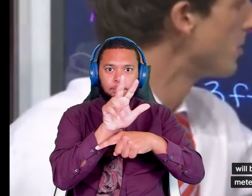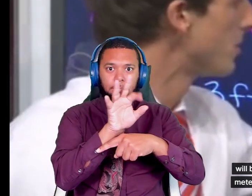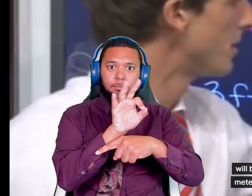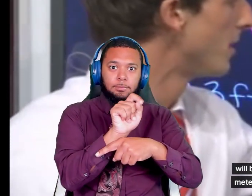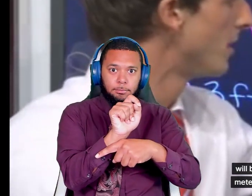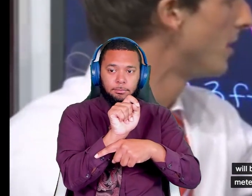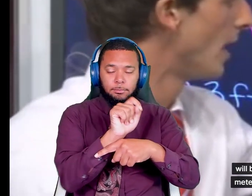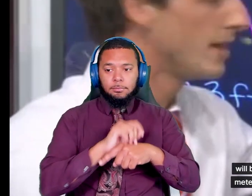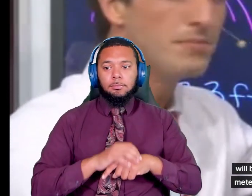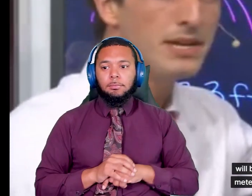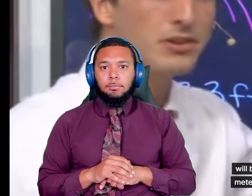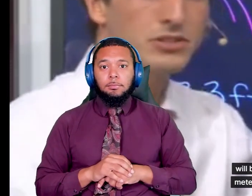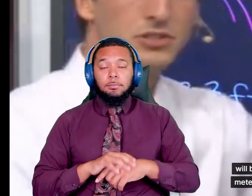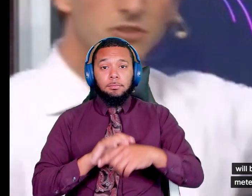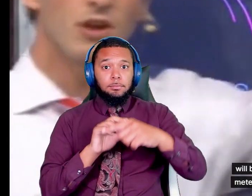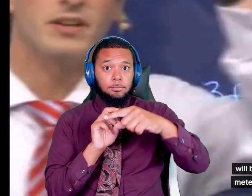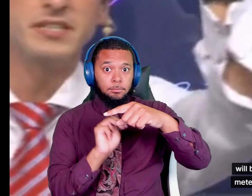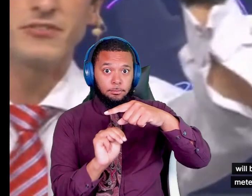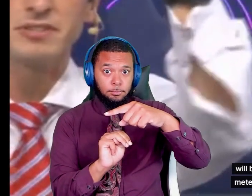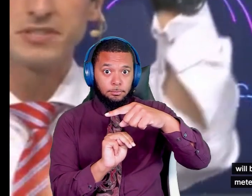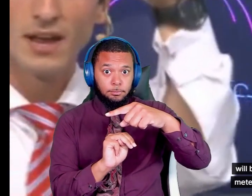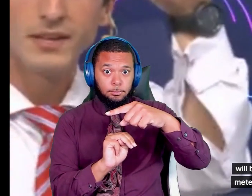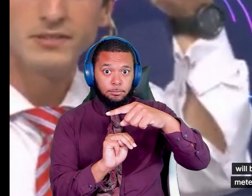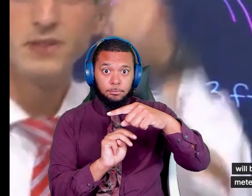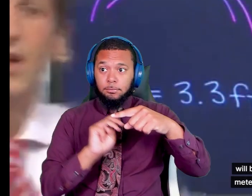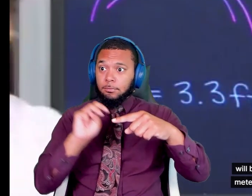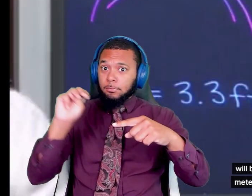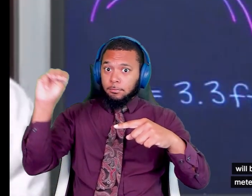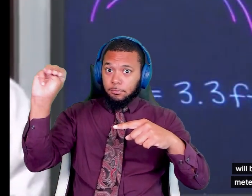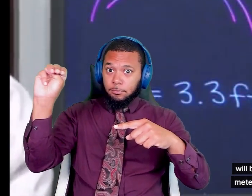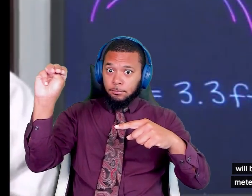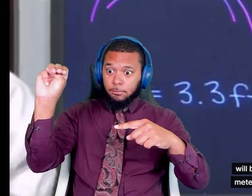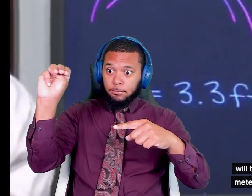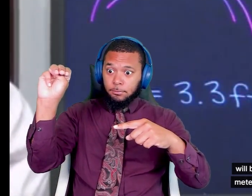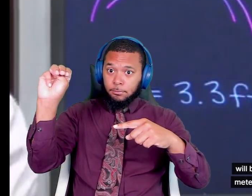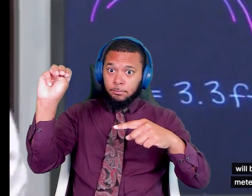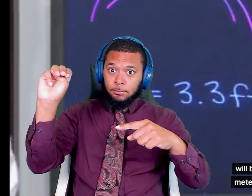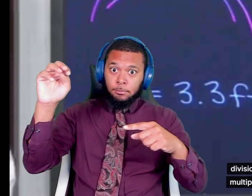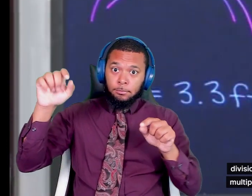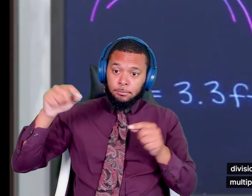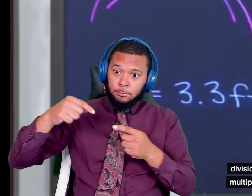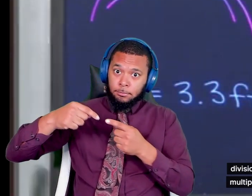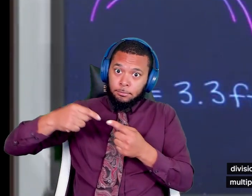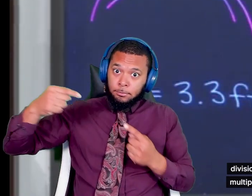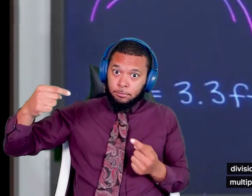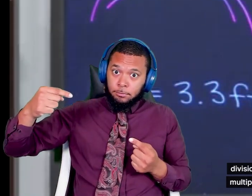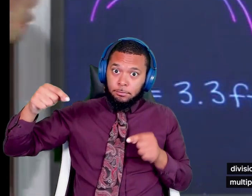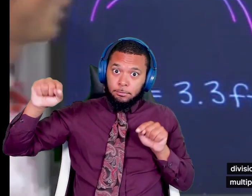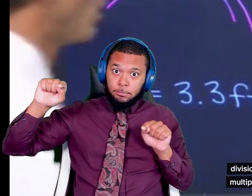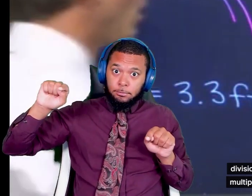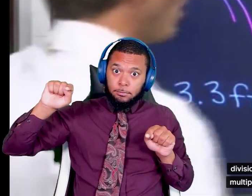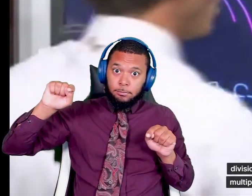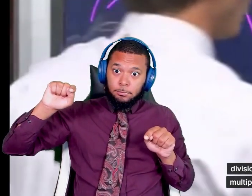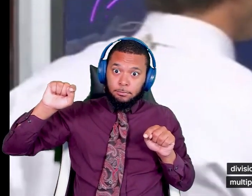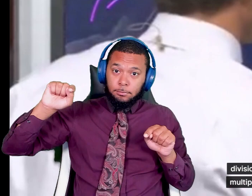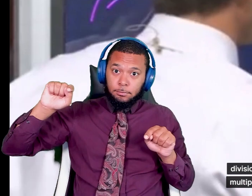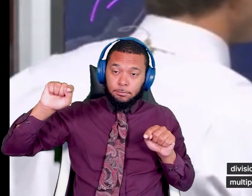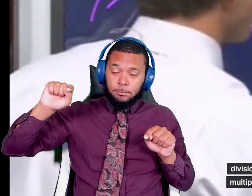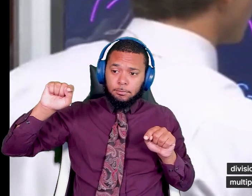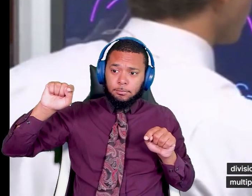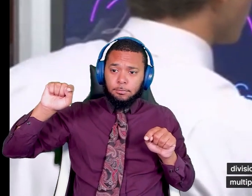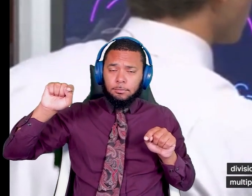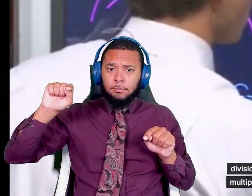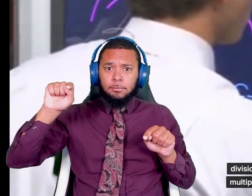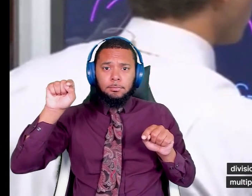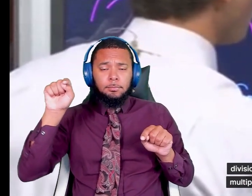The meters and the meters, they're on different sides of the division bar.